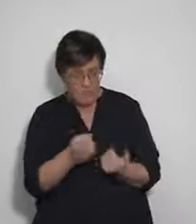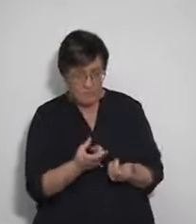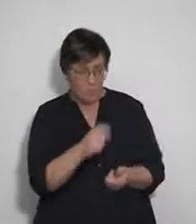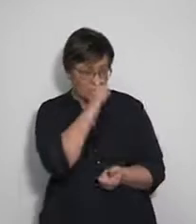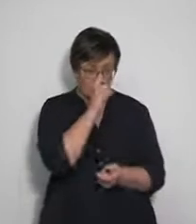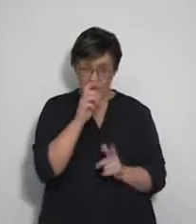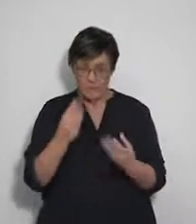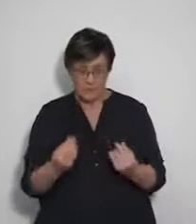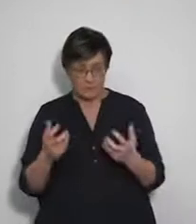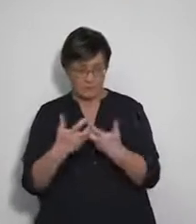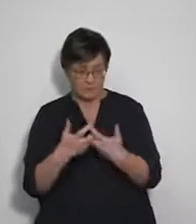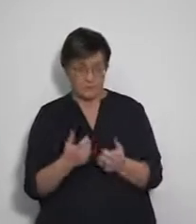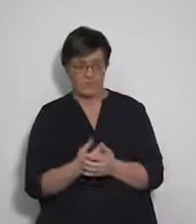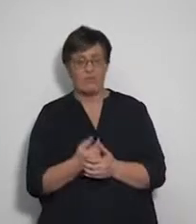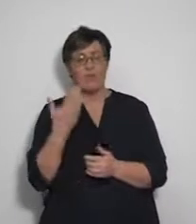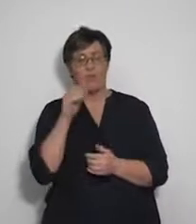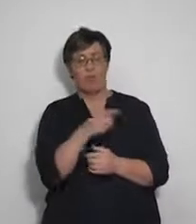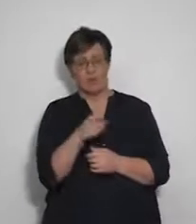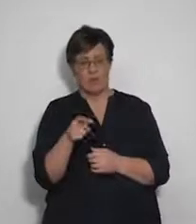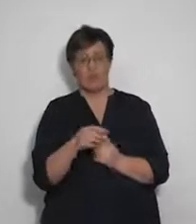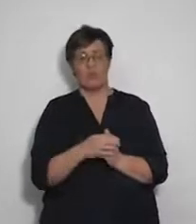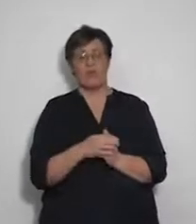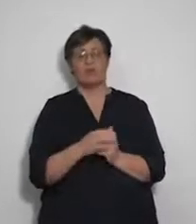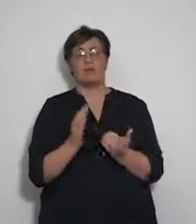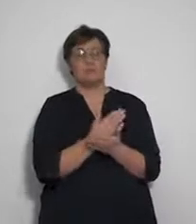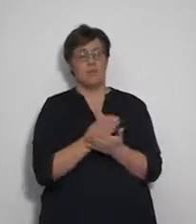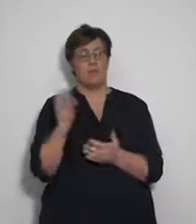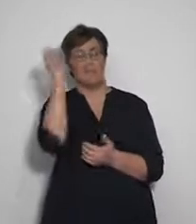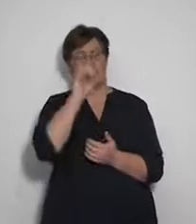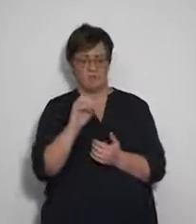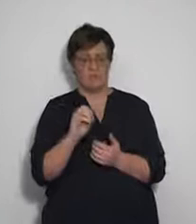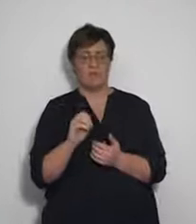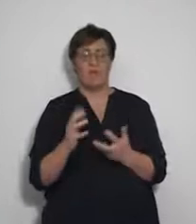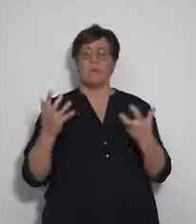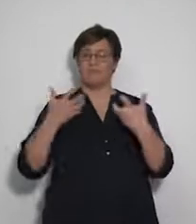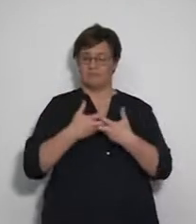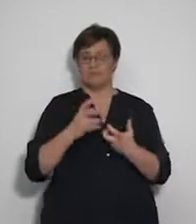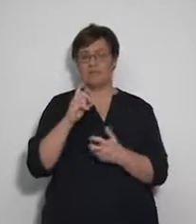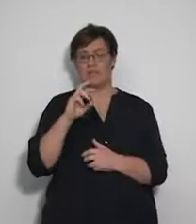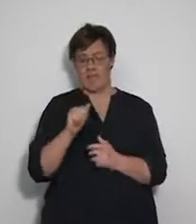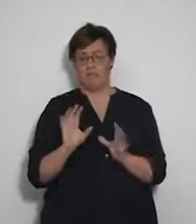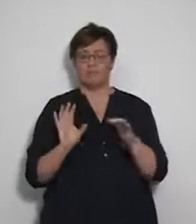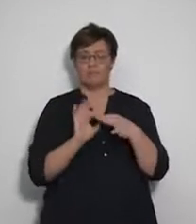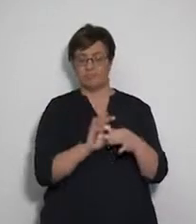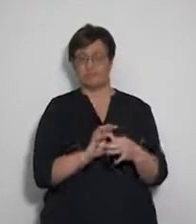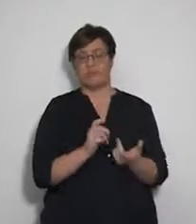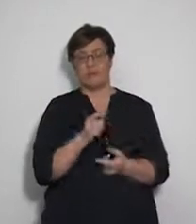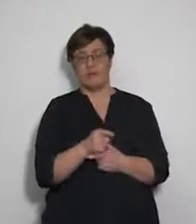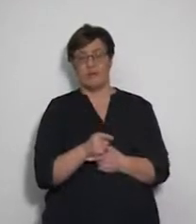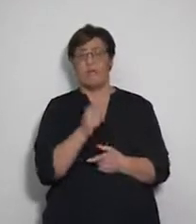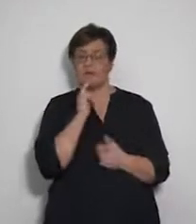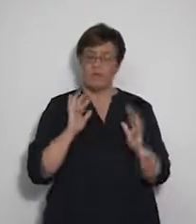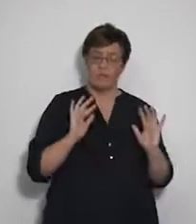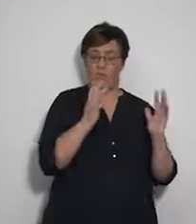related to parents, we know that siblings would have some percentage of match of DNA. In relation to the parents, you'll find that